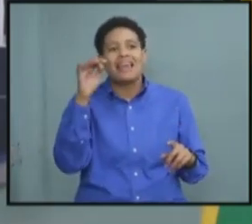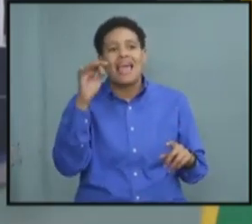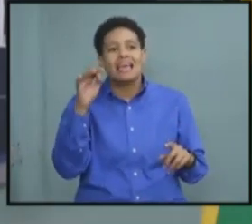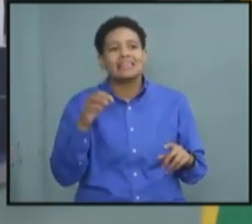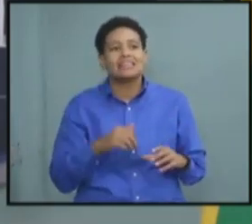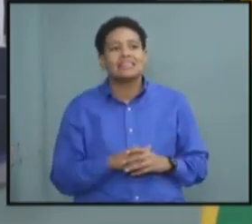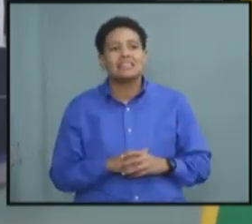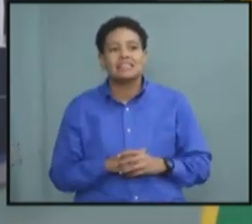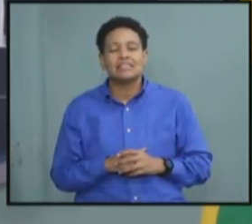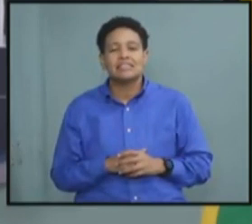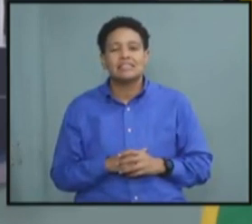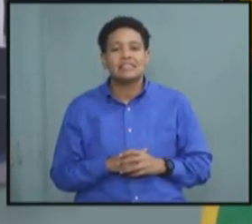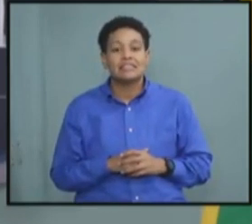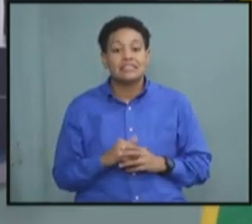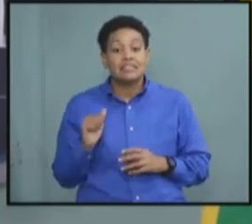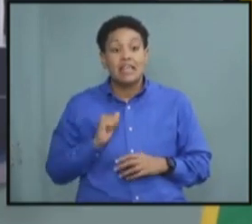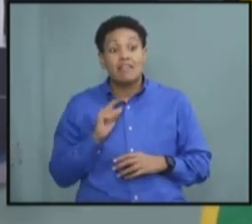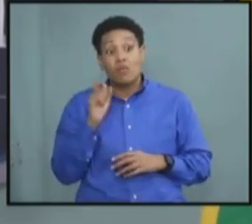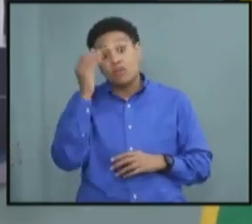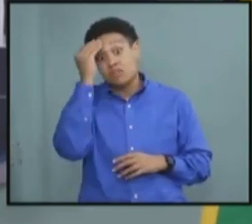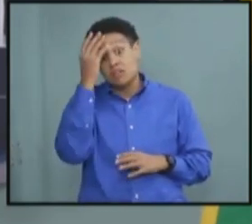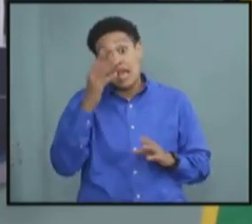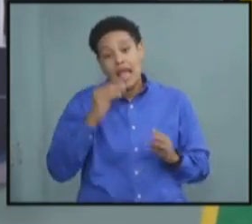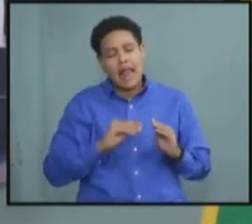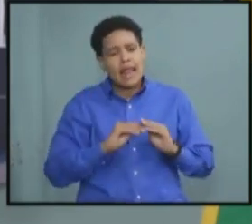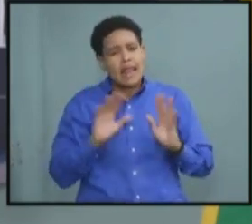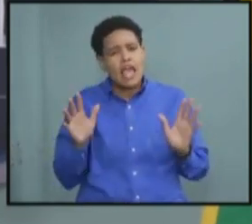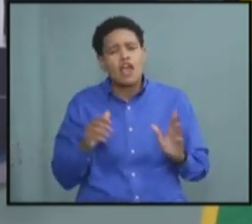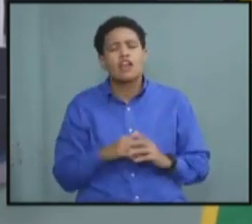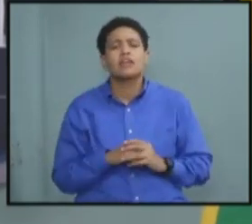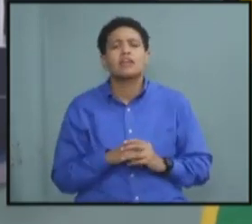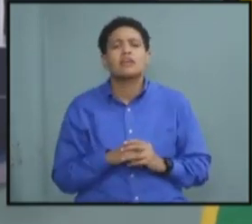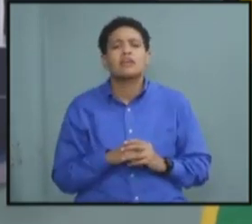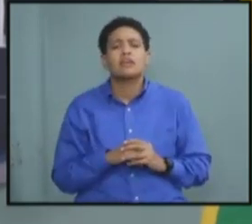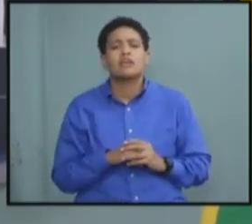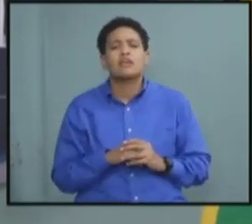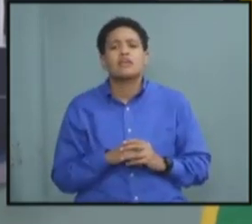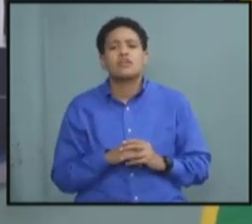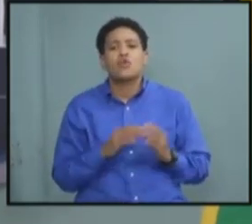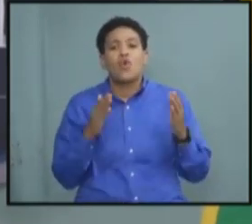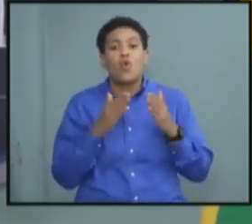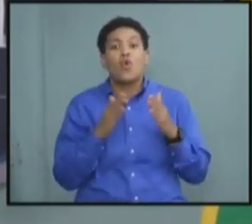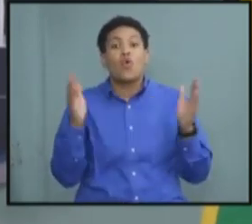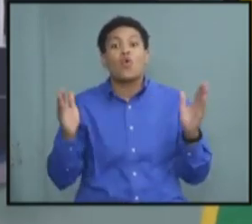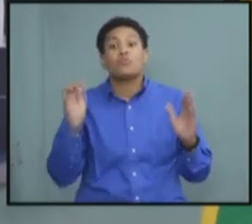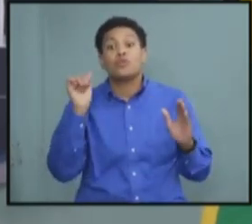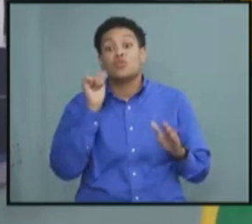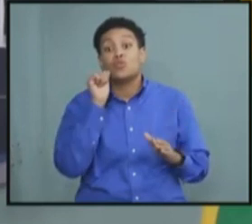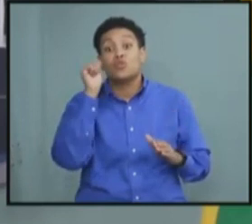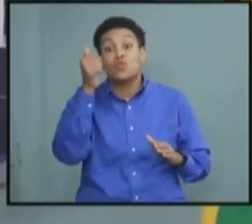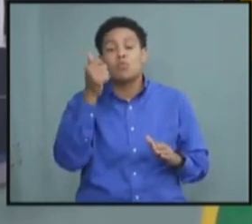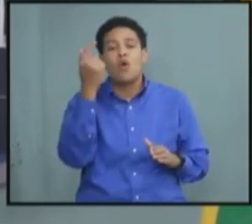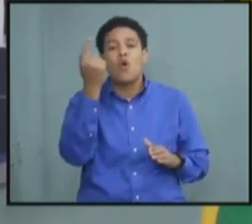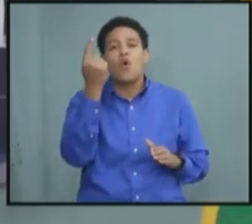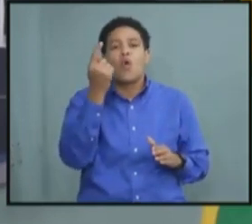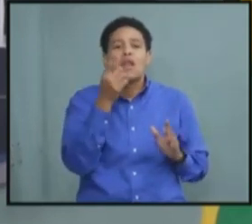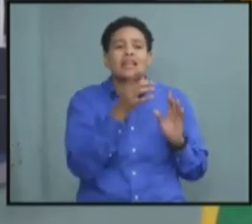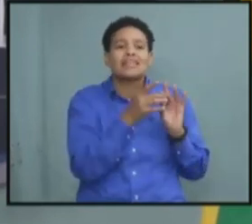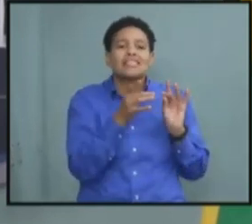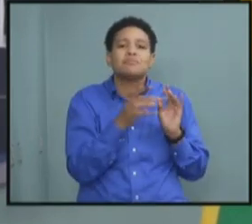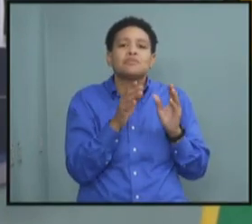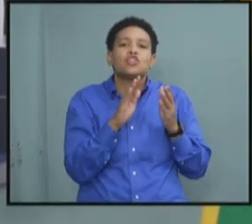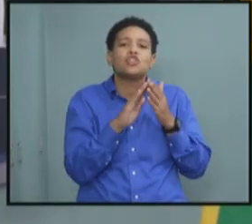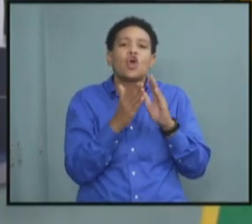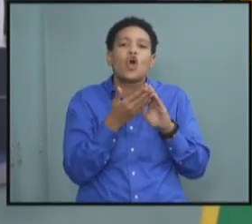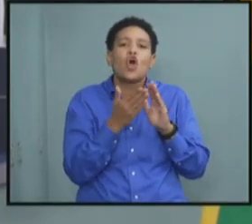to state clearly that the opening tomorrow only speaks to